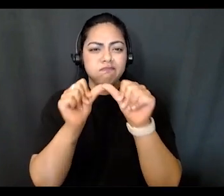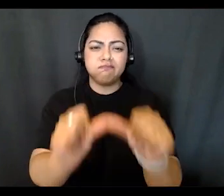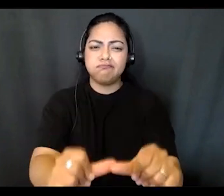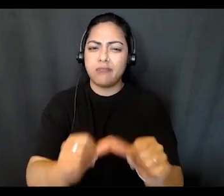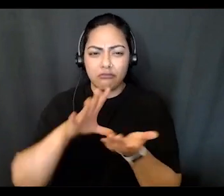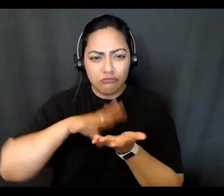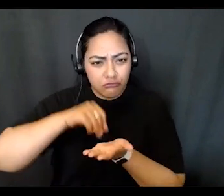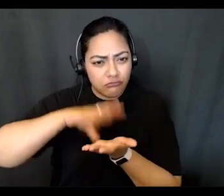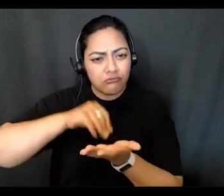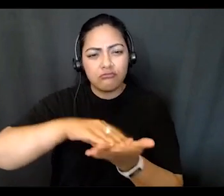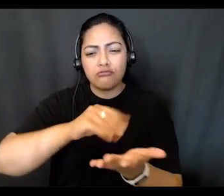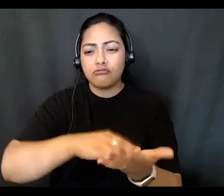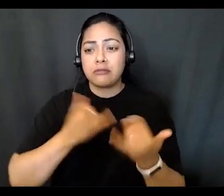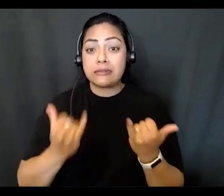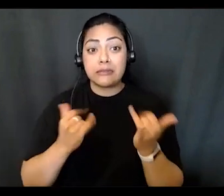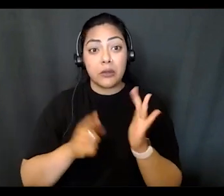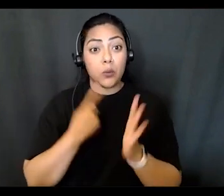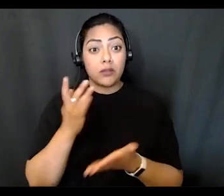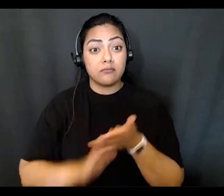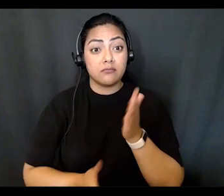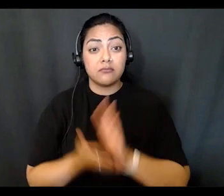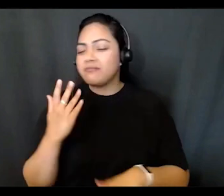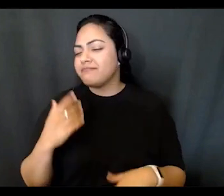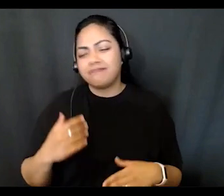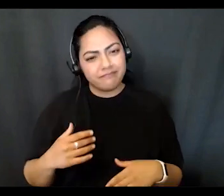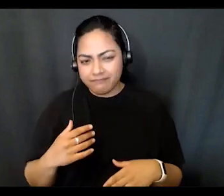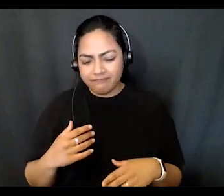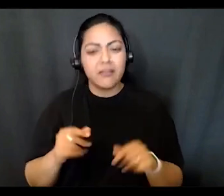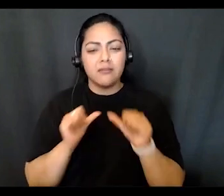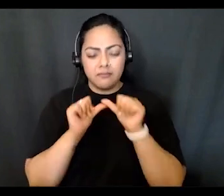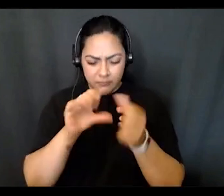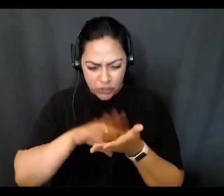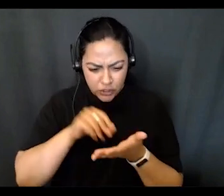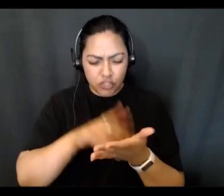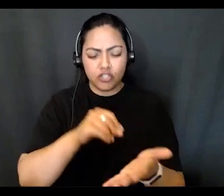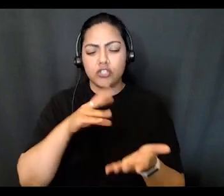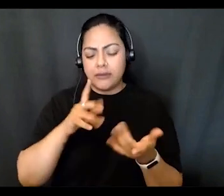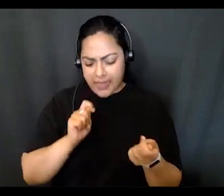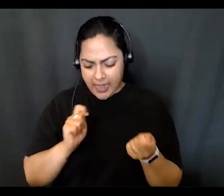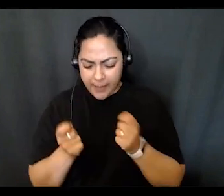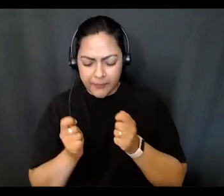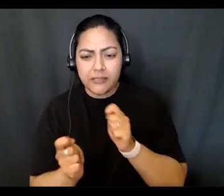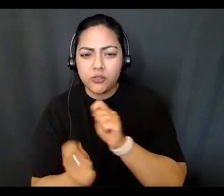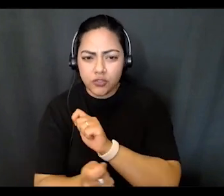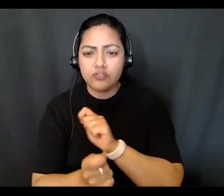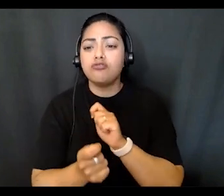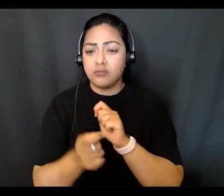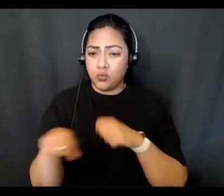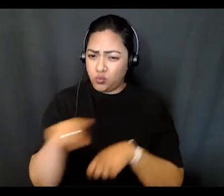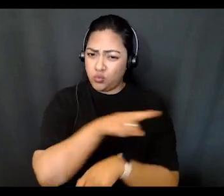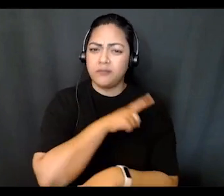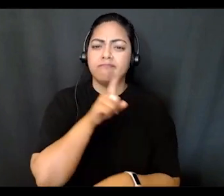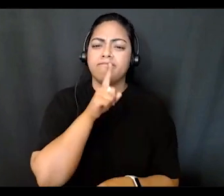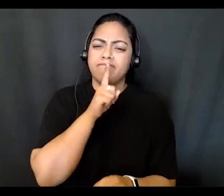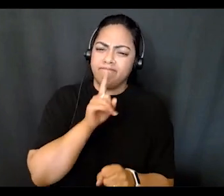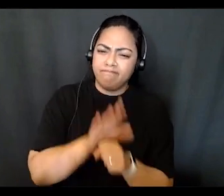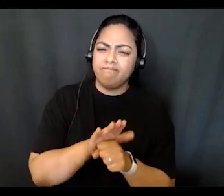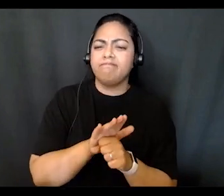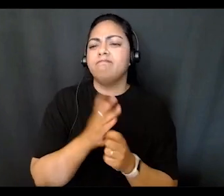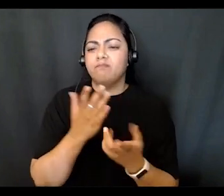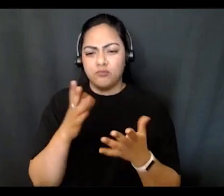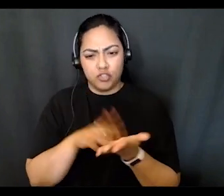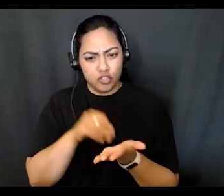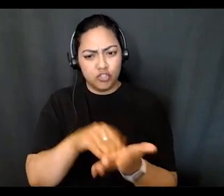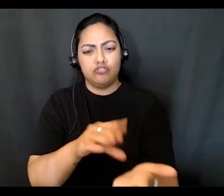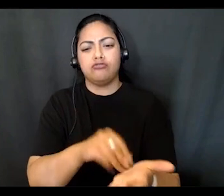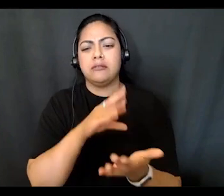reflection, accountability, and adaptation. We are dedicated to the process of learning, believing it's vital for ensuring